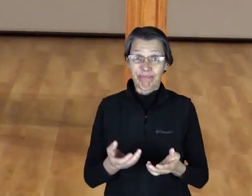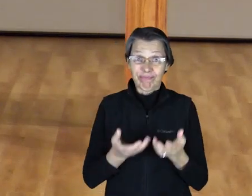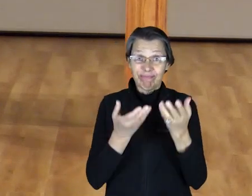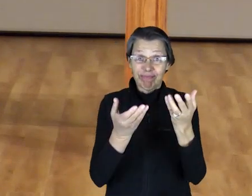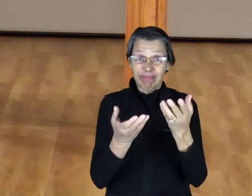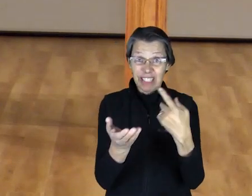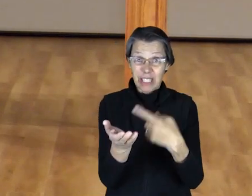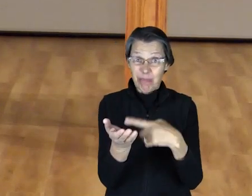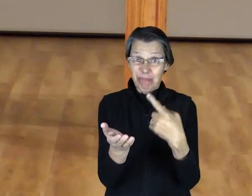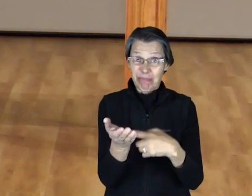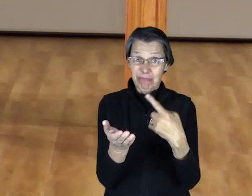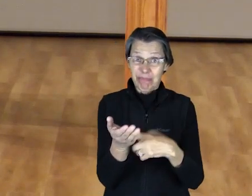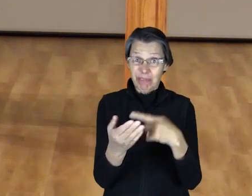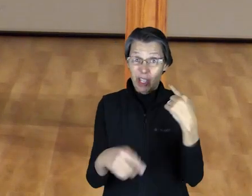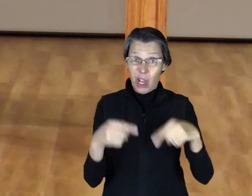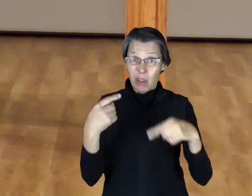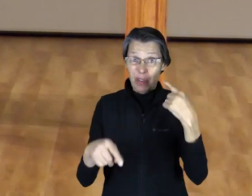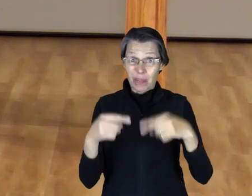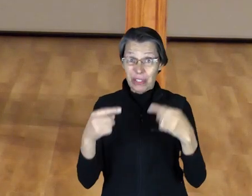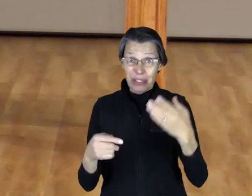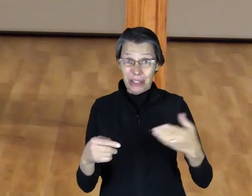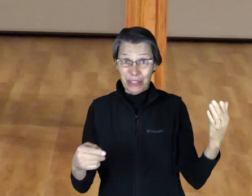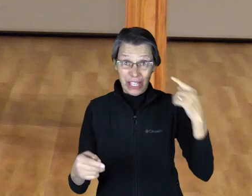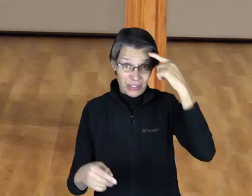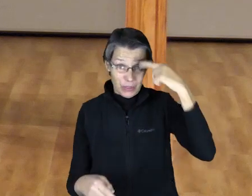What's the hardest part of parenting?